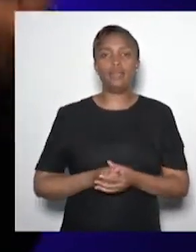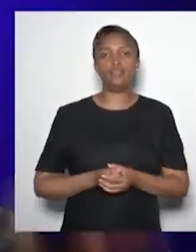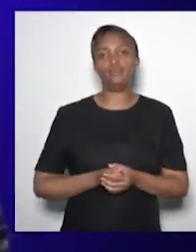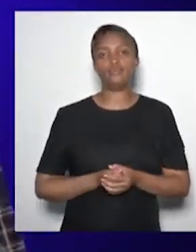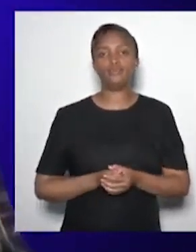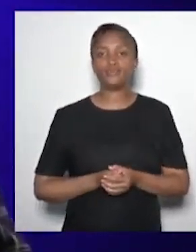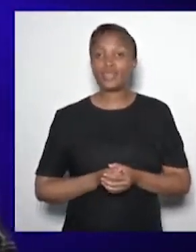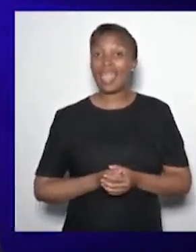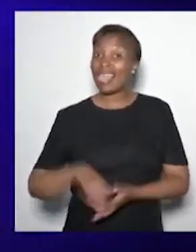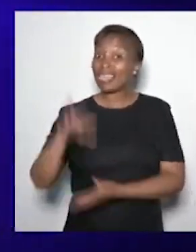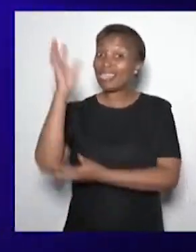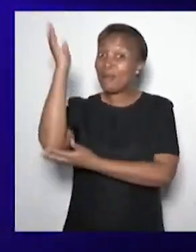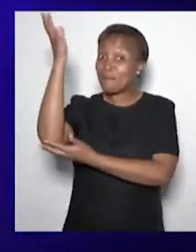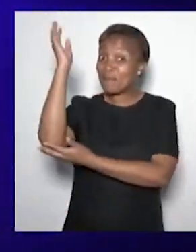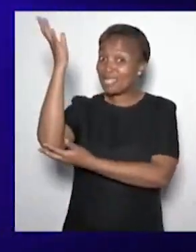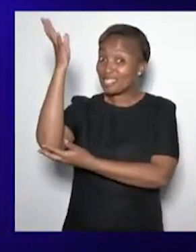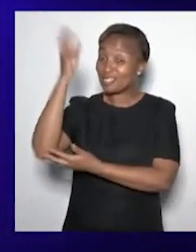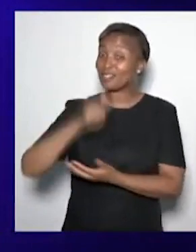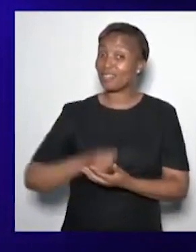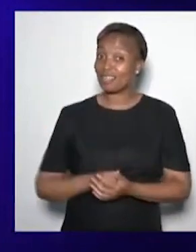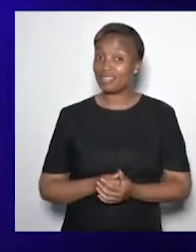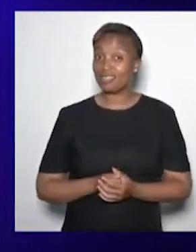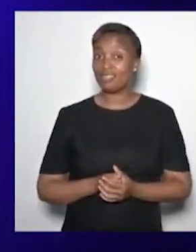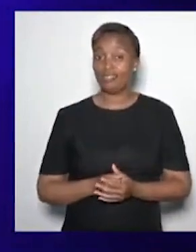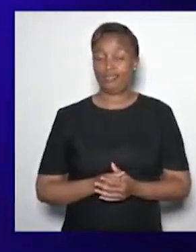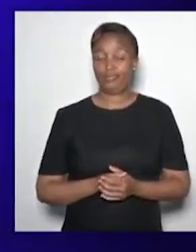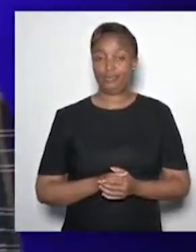in the ministry,